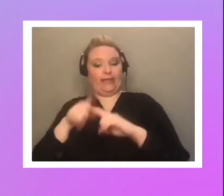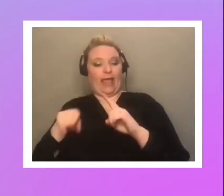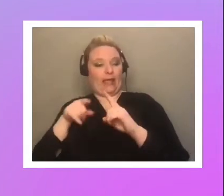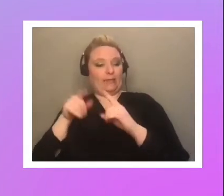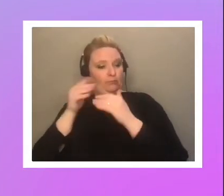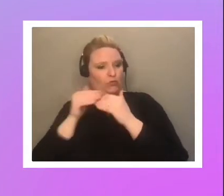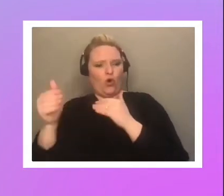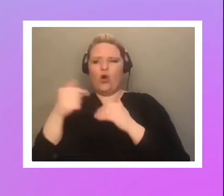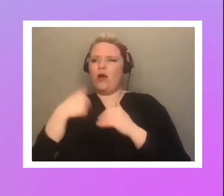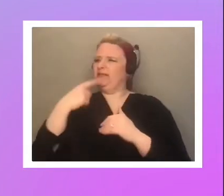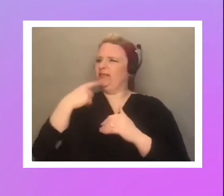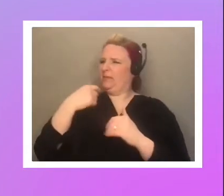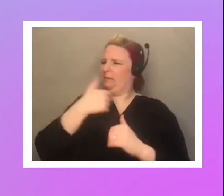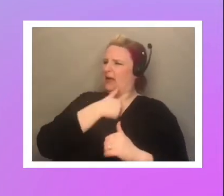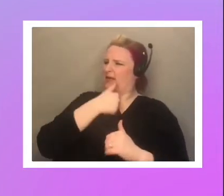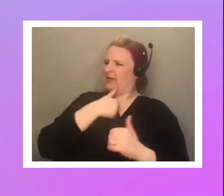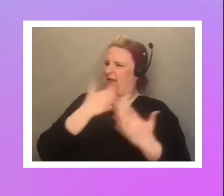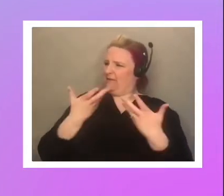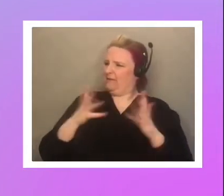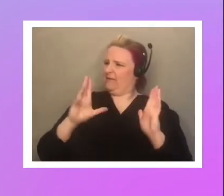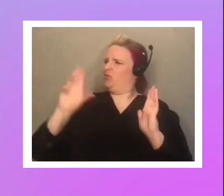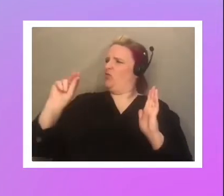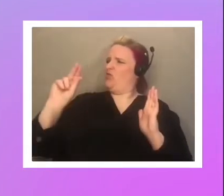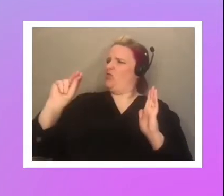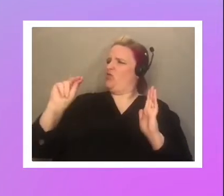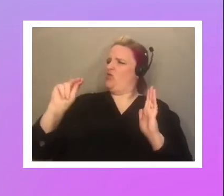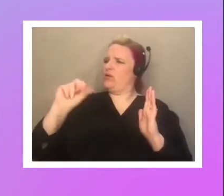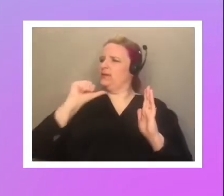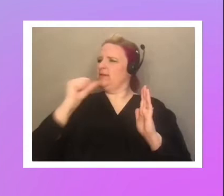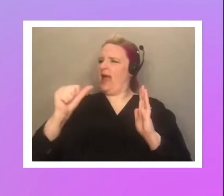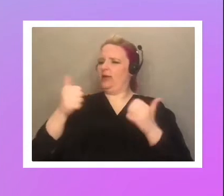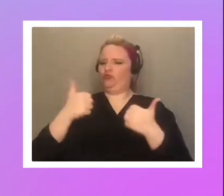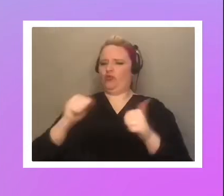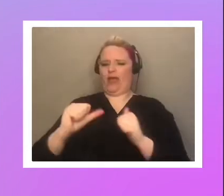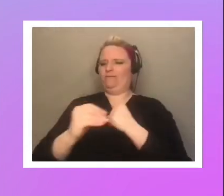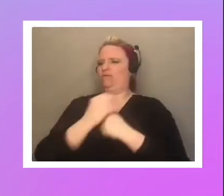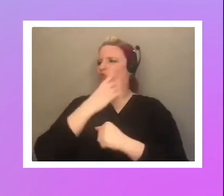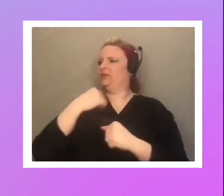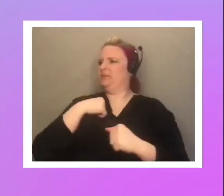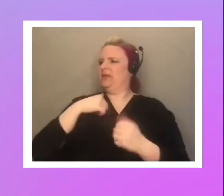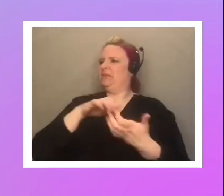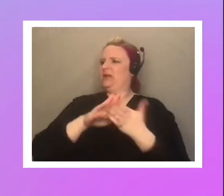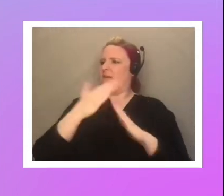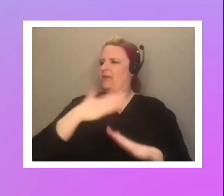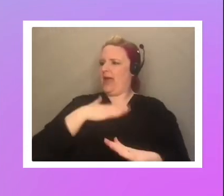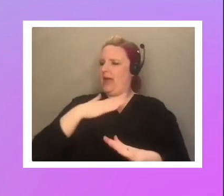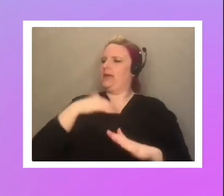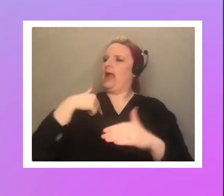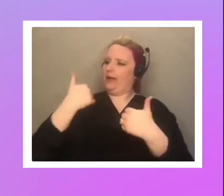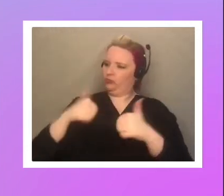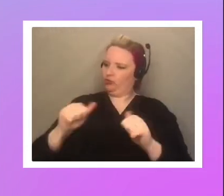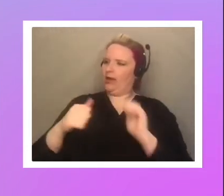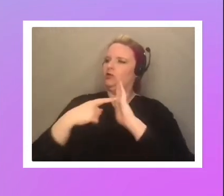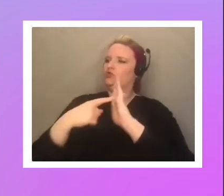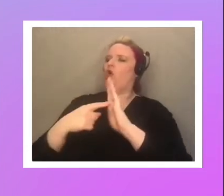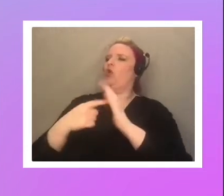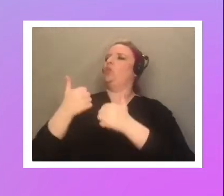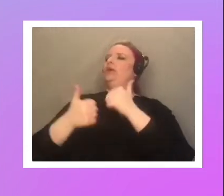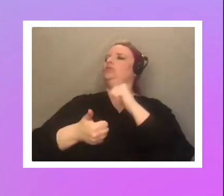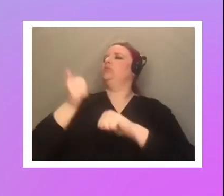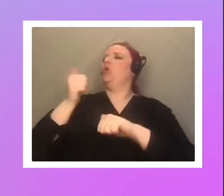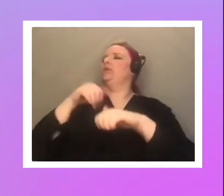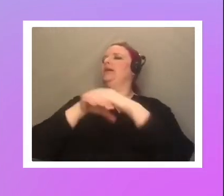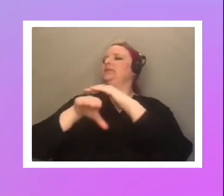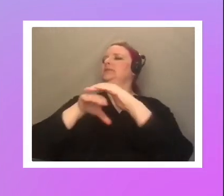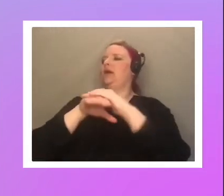stop them. Really, it's not about making me happy. It's about what's going to produce the most